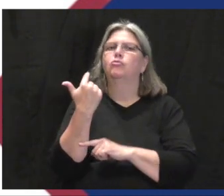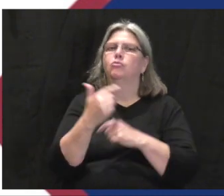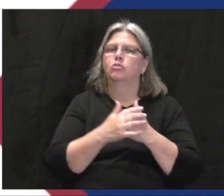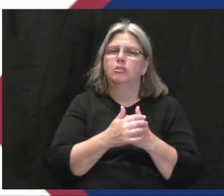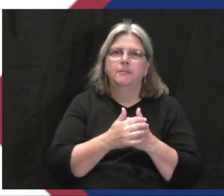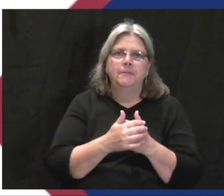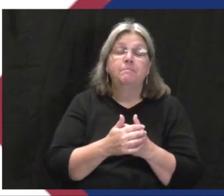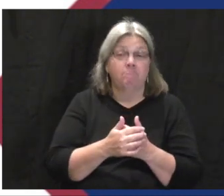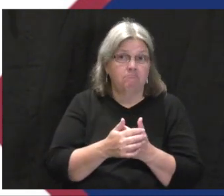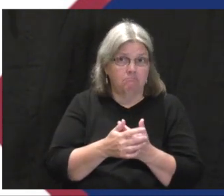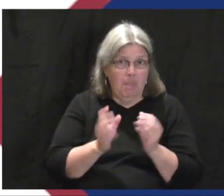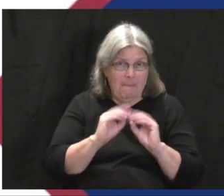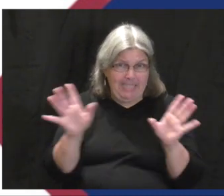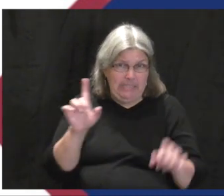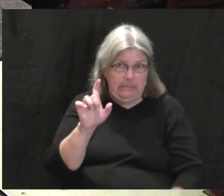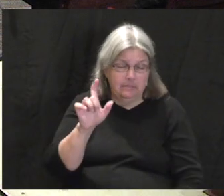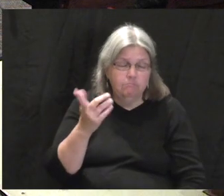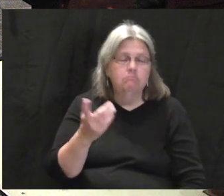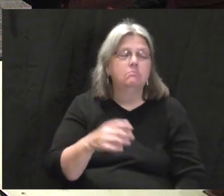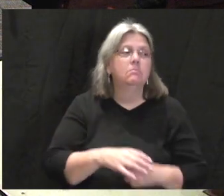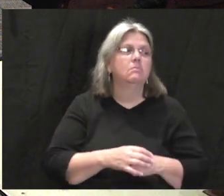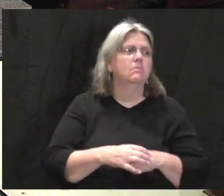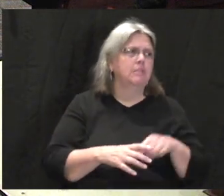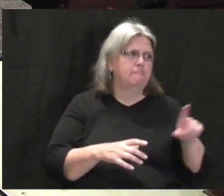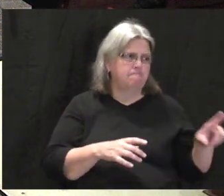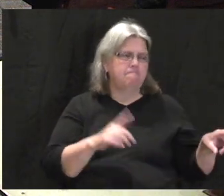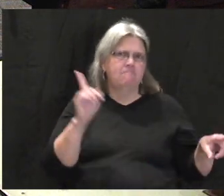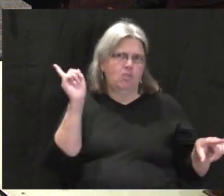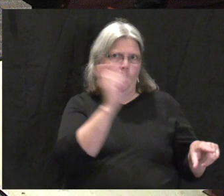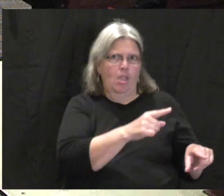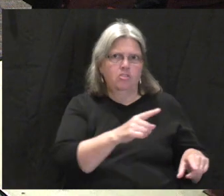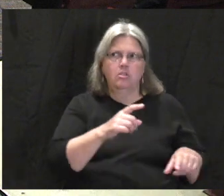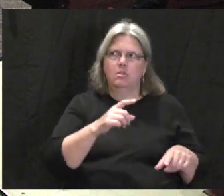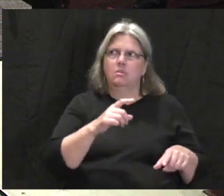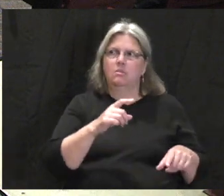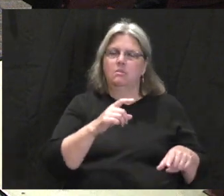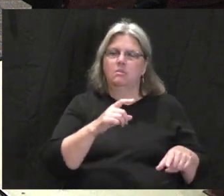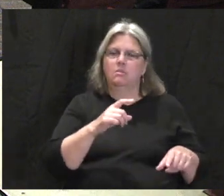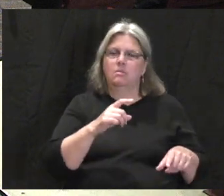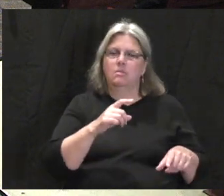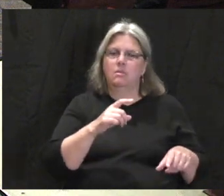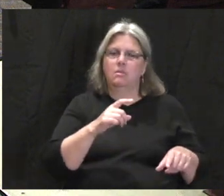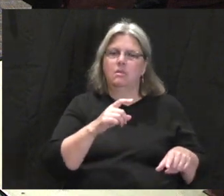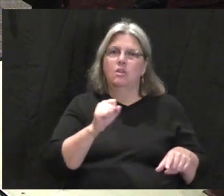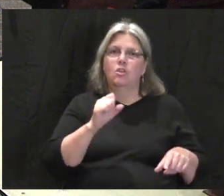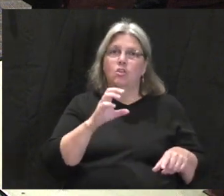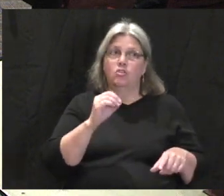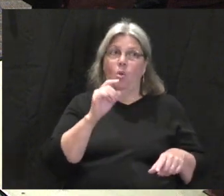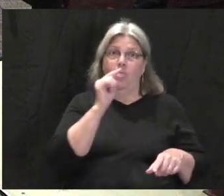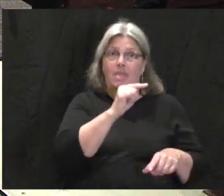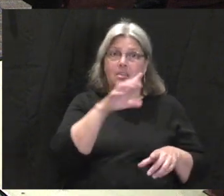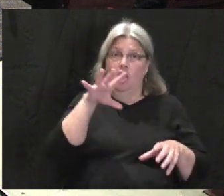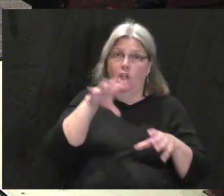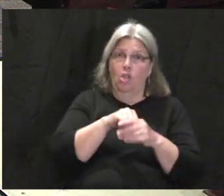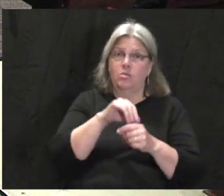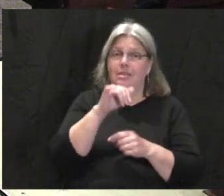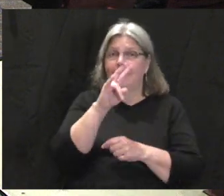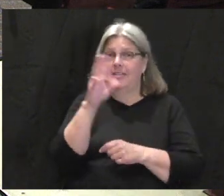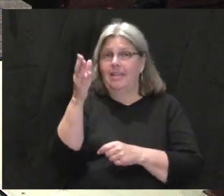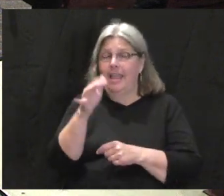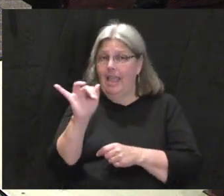Does that make sense? Yes? So in this table, you include 17, 18, but it was not included in the other